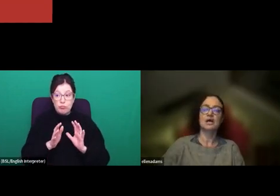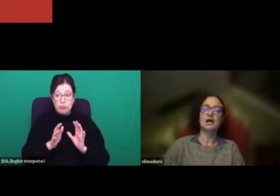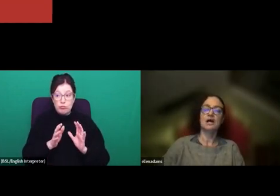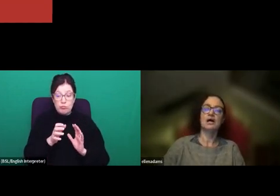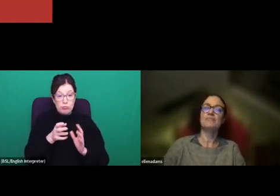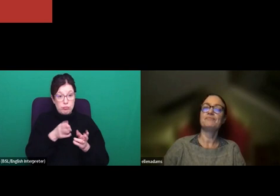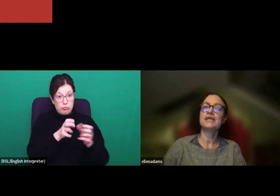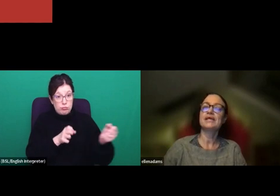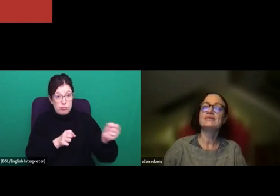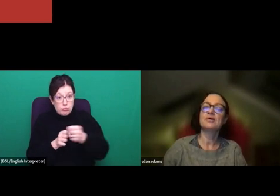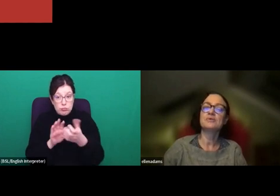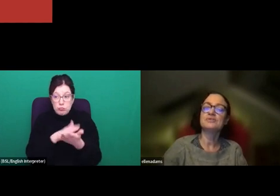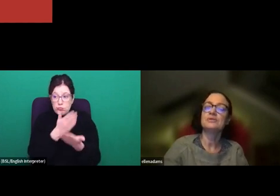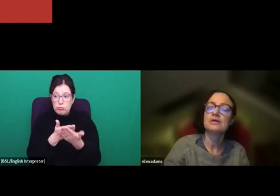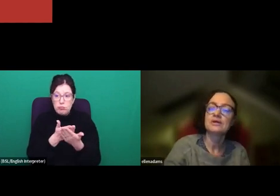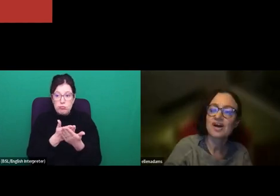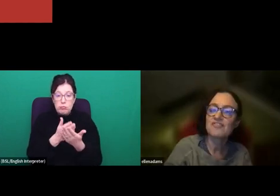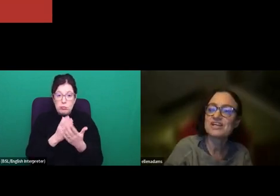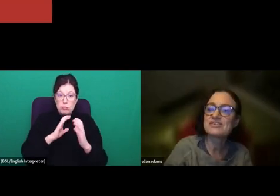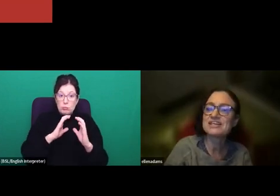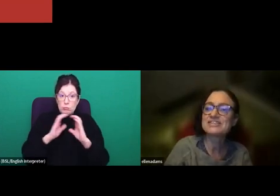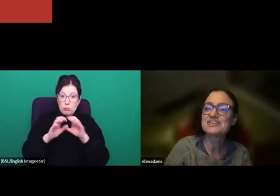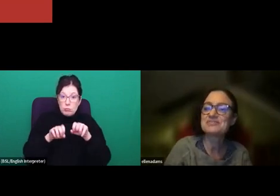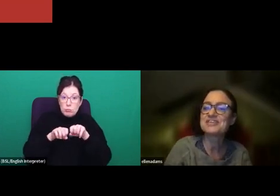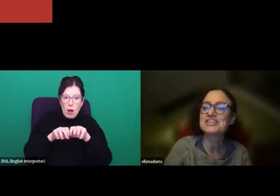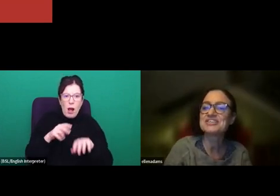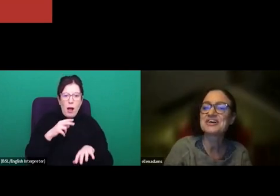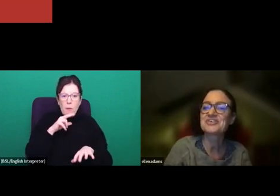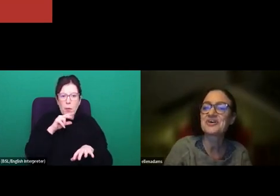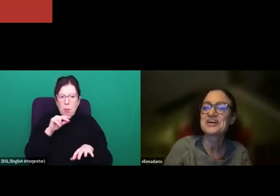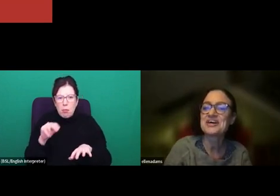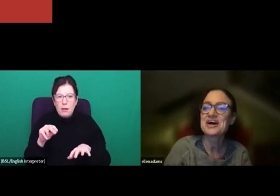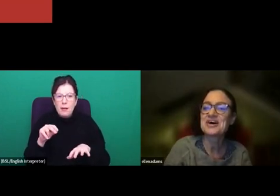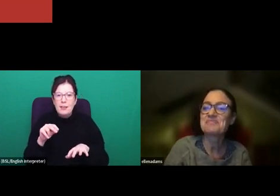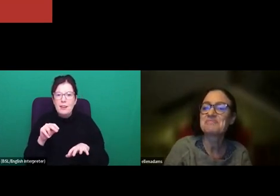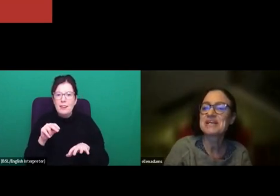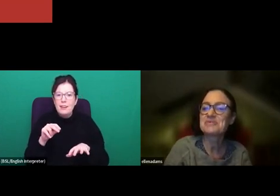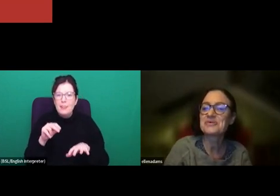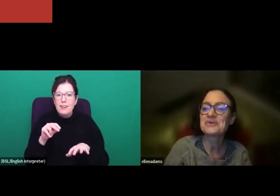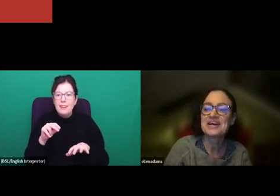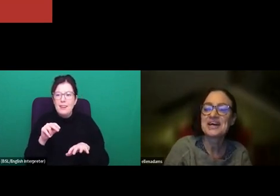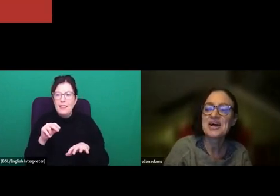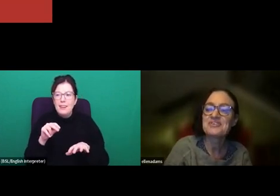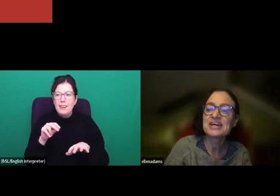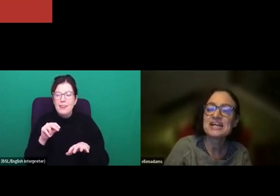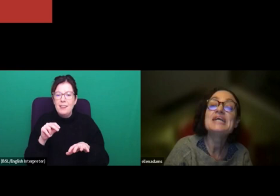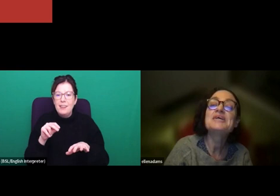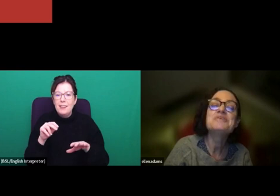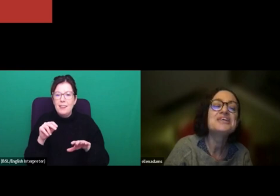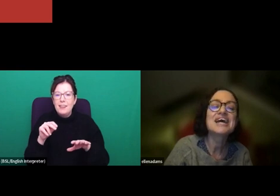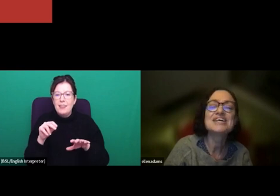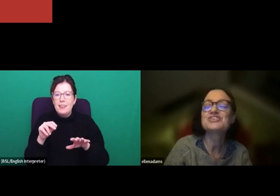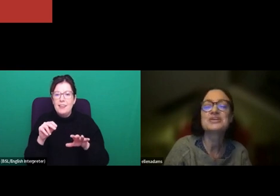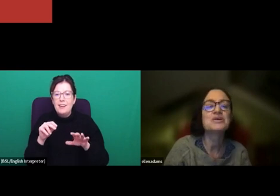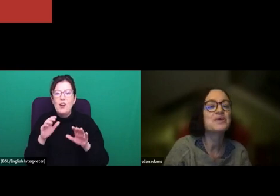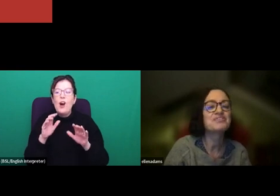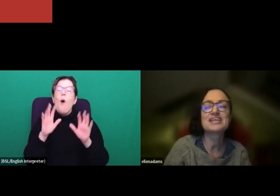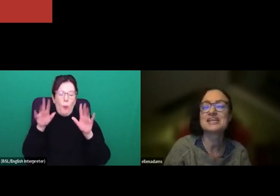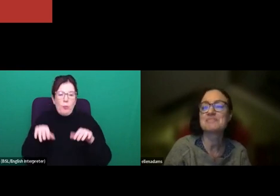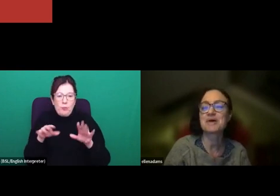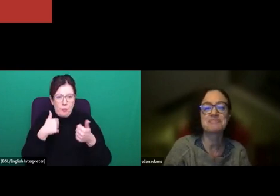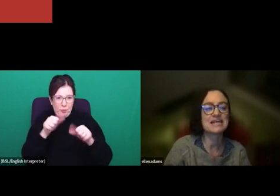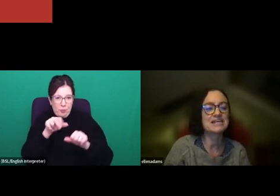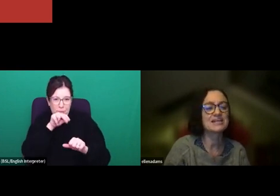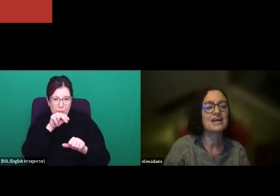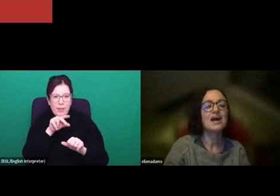interpretation in common. Can't read the rest of it because I've got people over in communication with